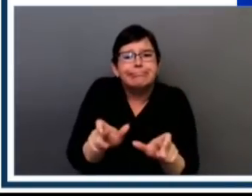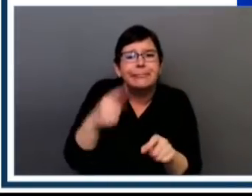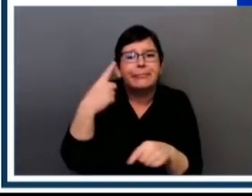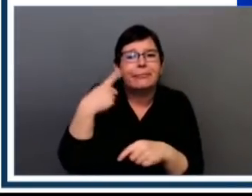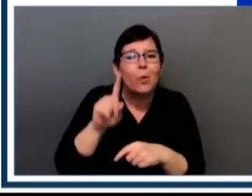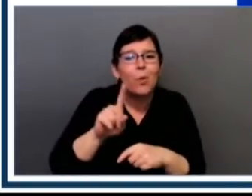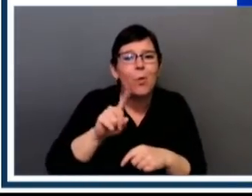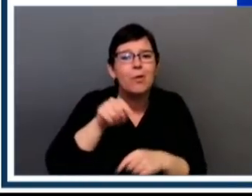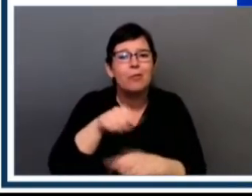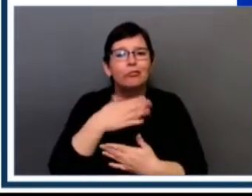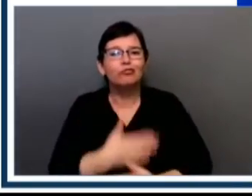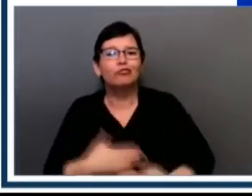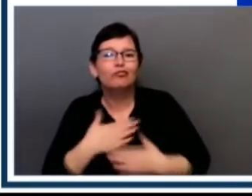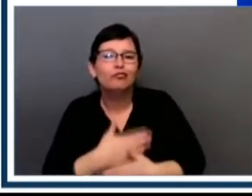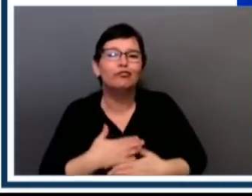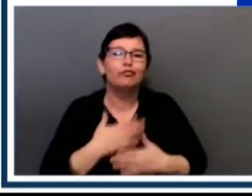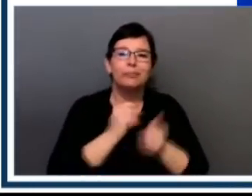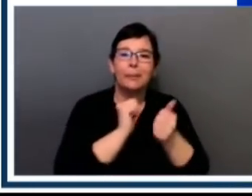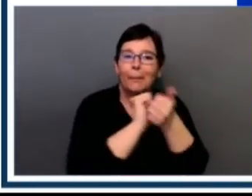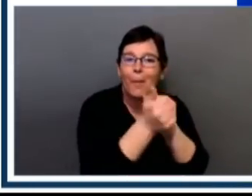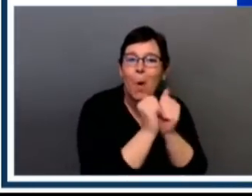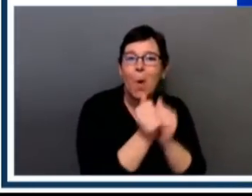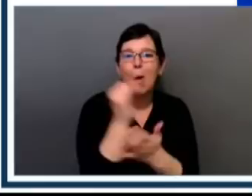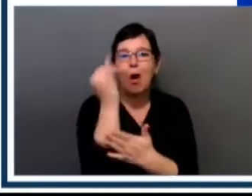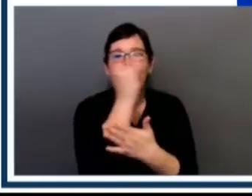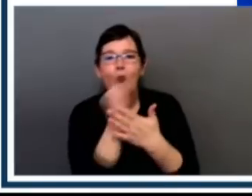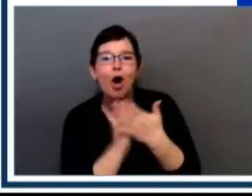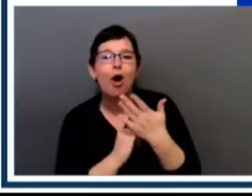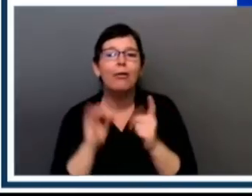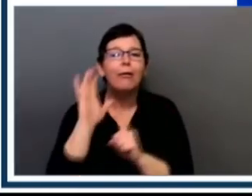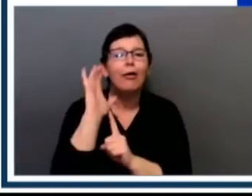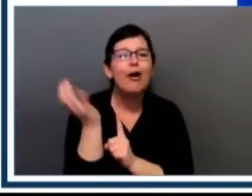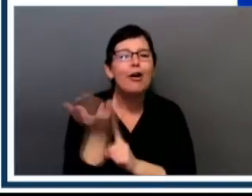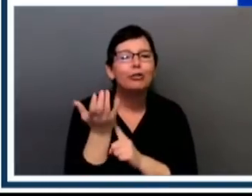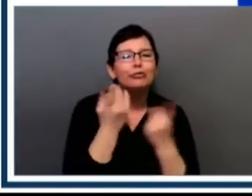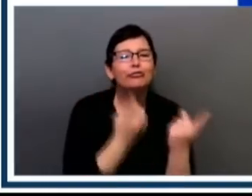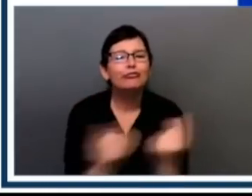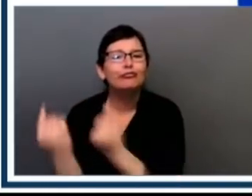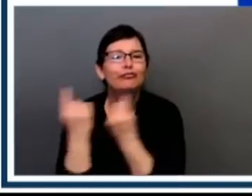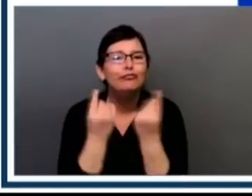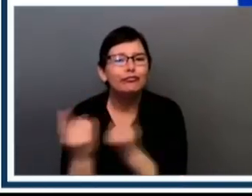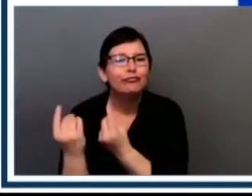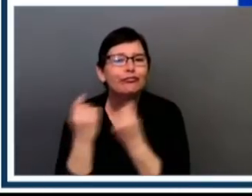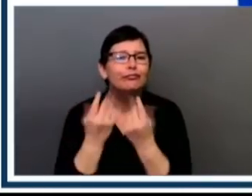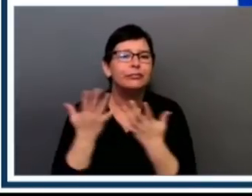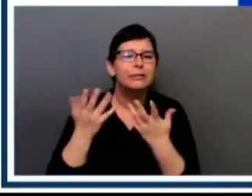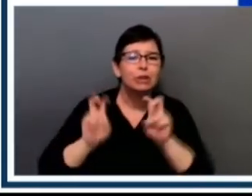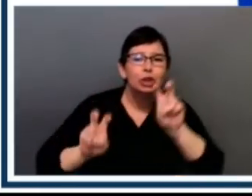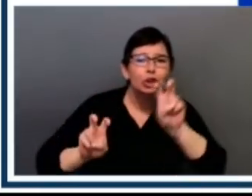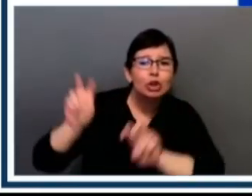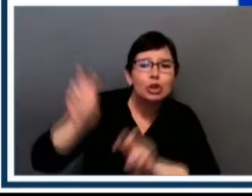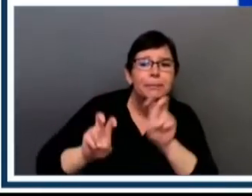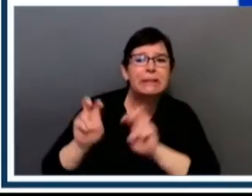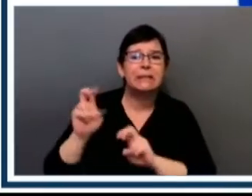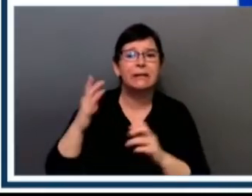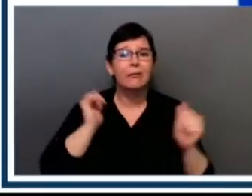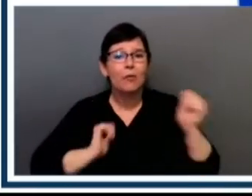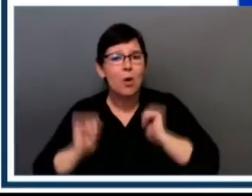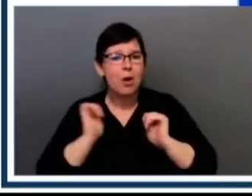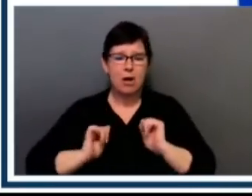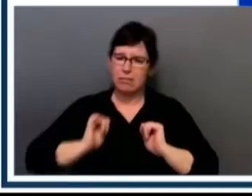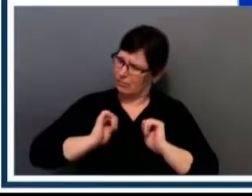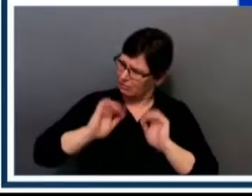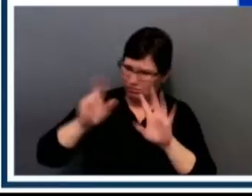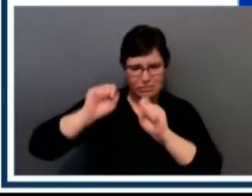to full-on playing and performing just like before. All of this stuff will be part of a more